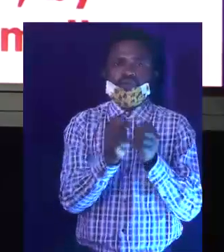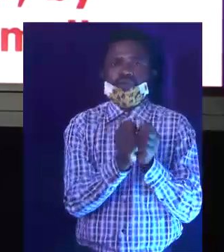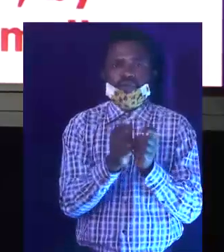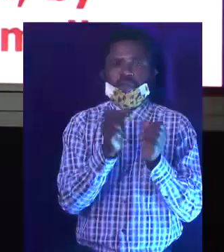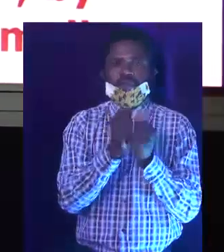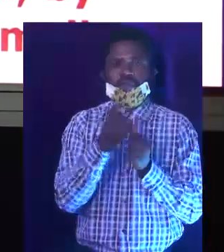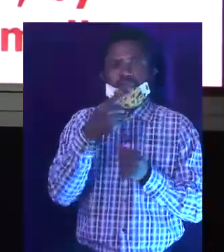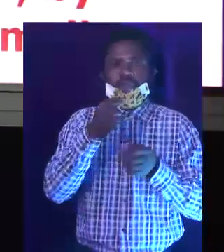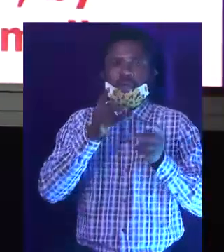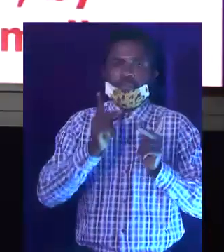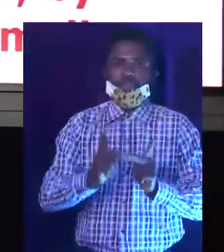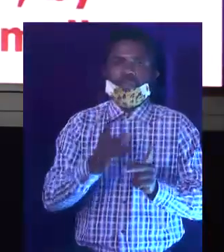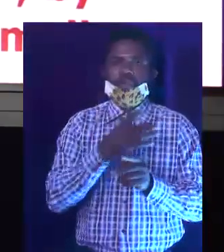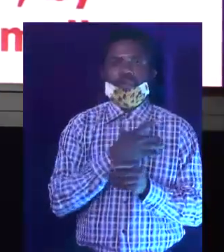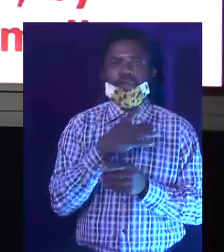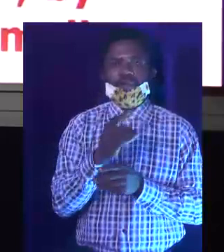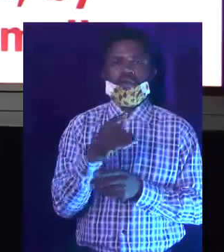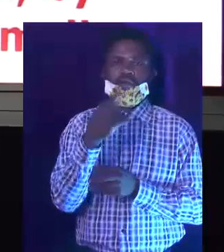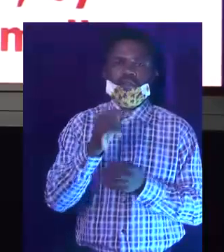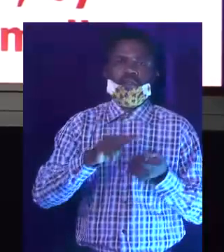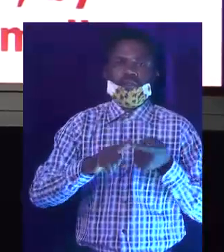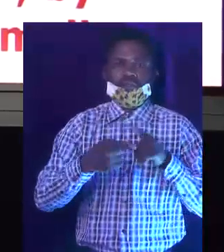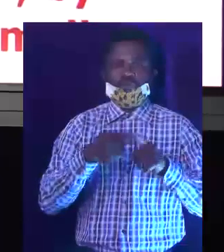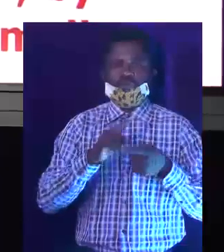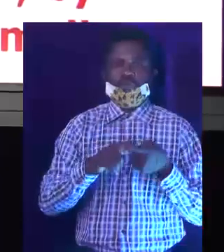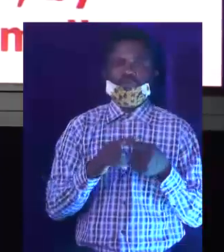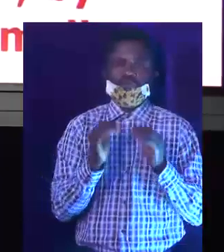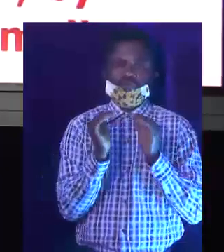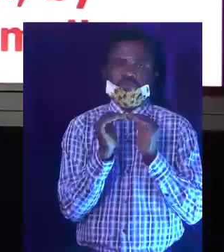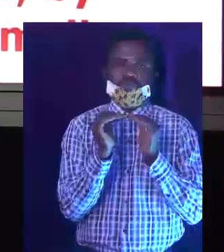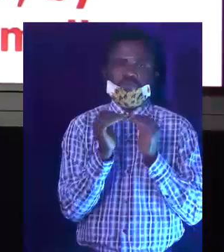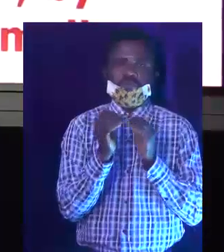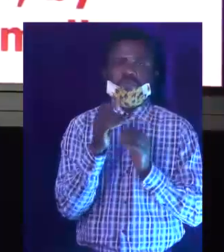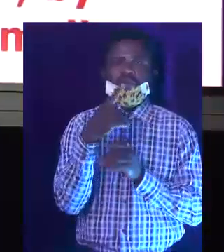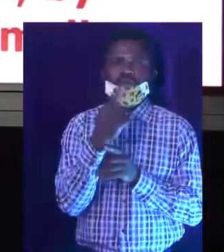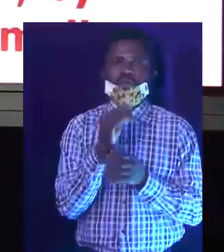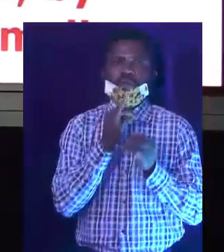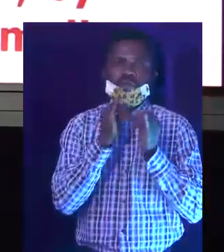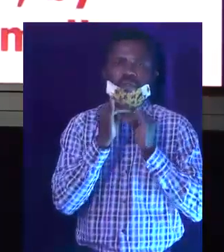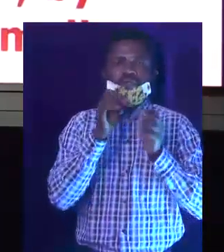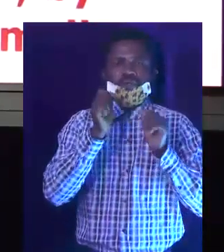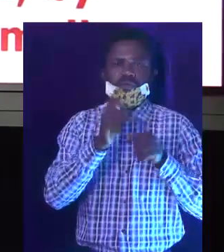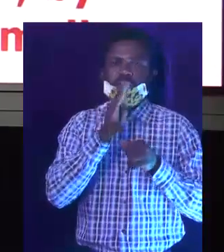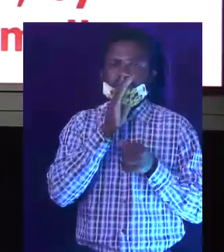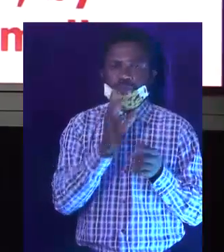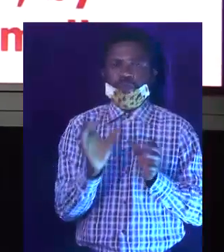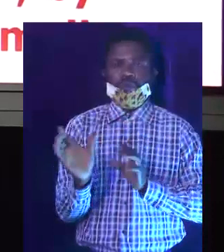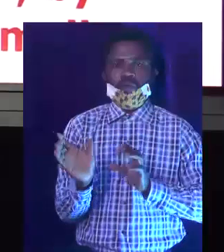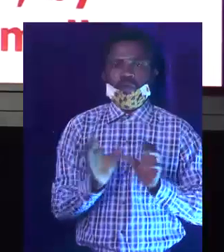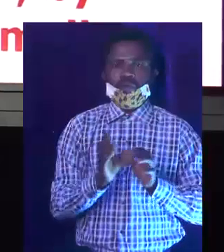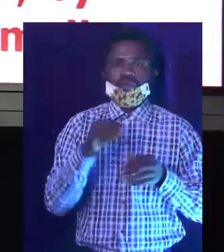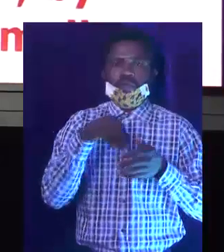people that are in the same workplace with the person, and the friends, the peers. The interview could